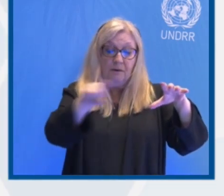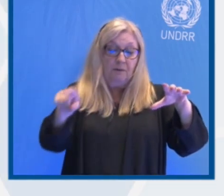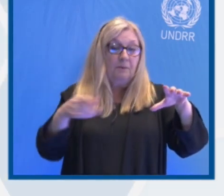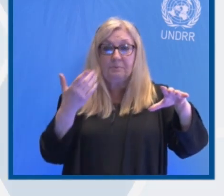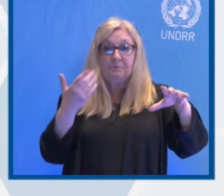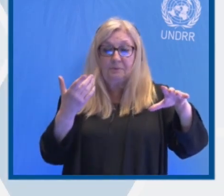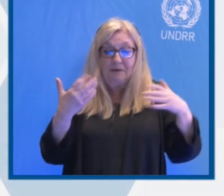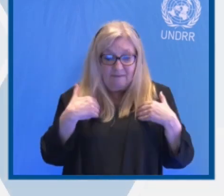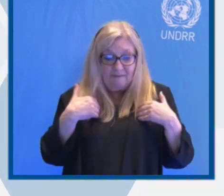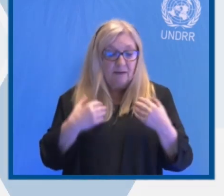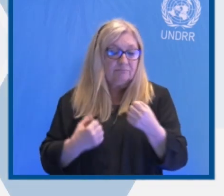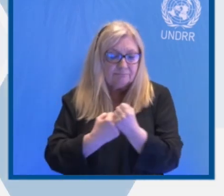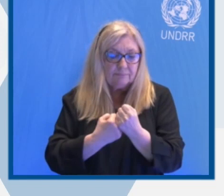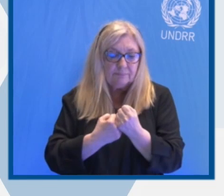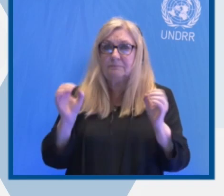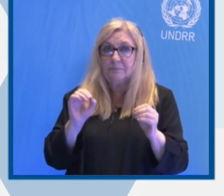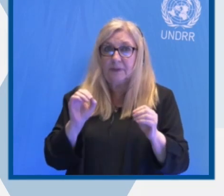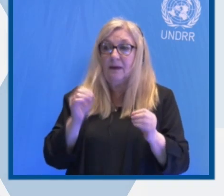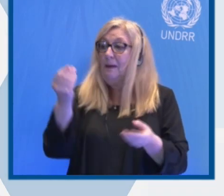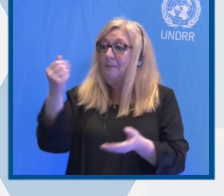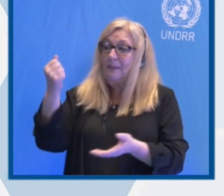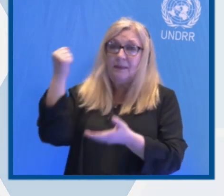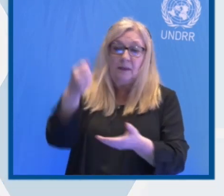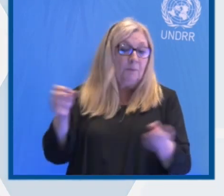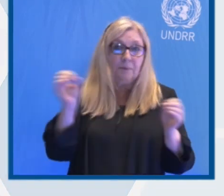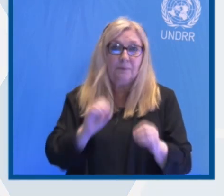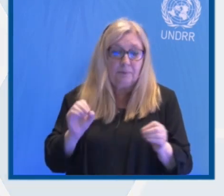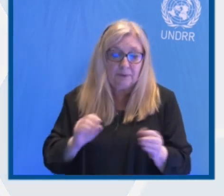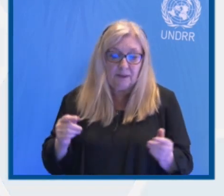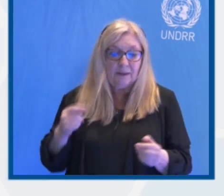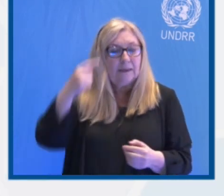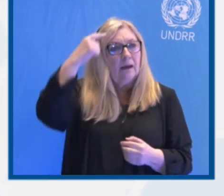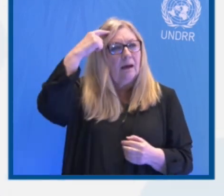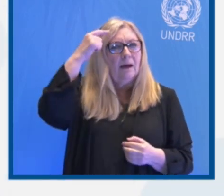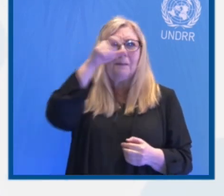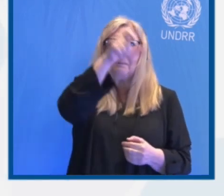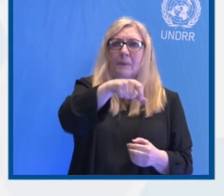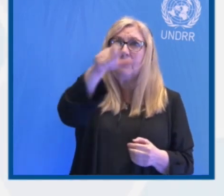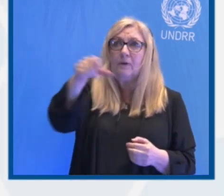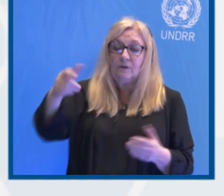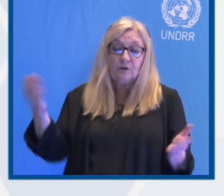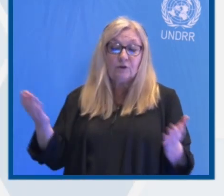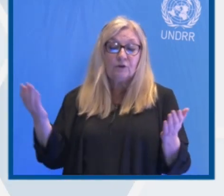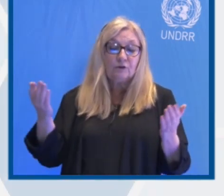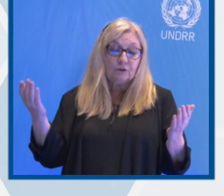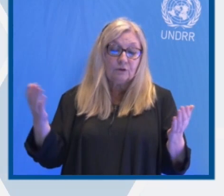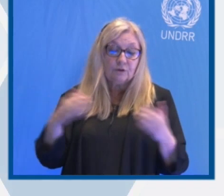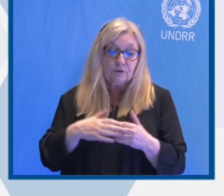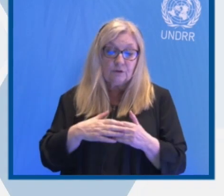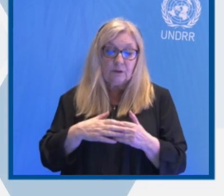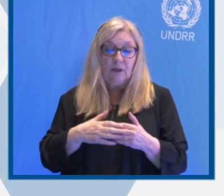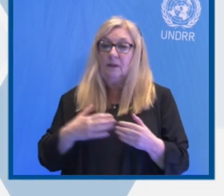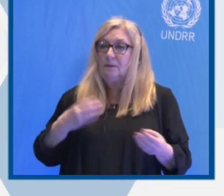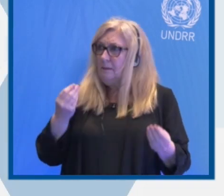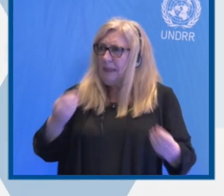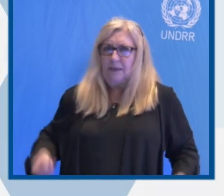and invested in work for people, for private sector to work, and for economic growth as well. So